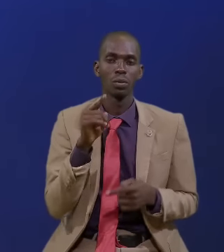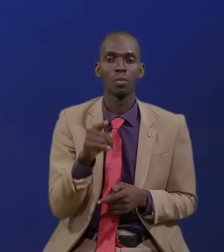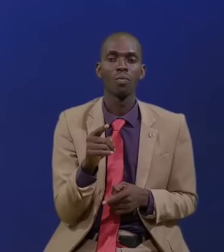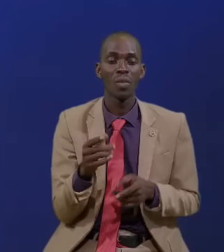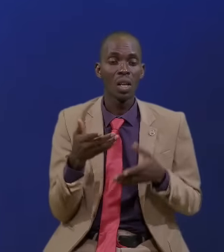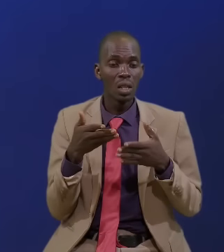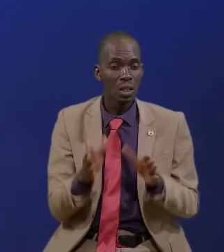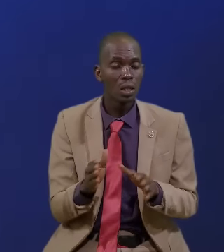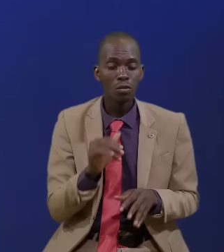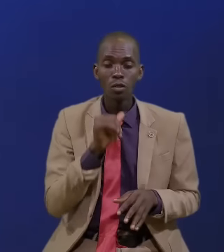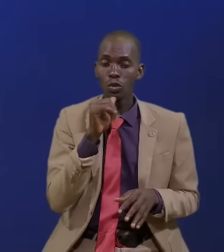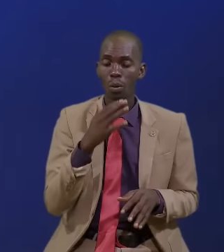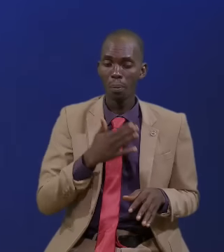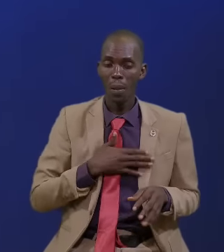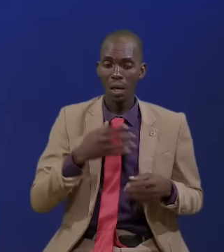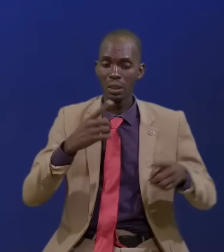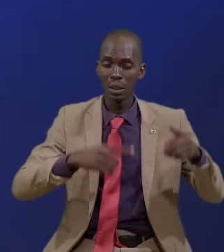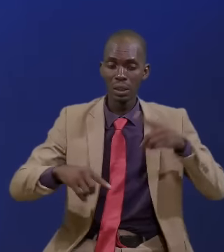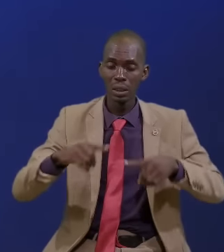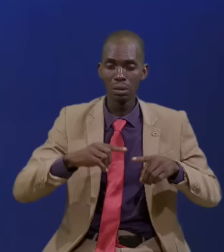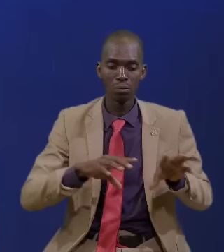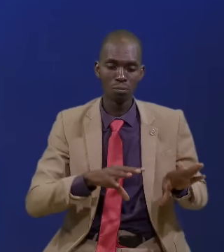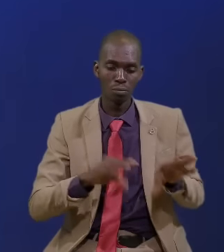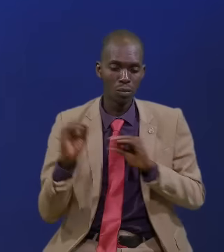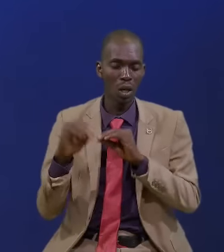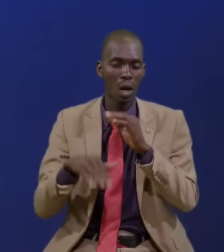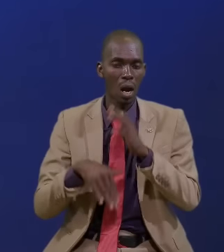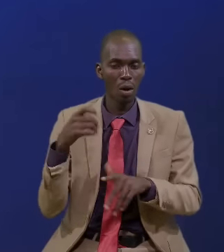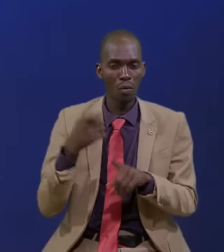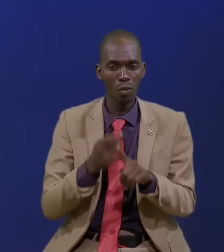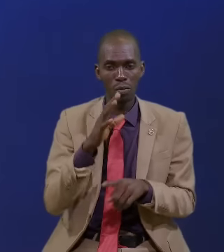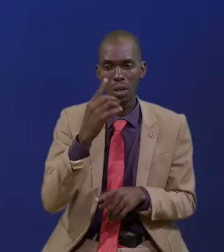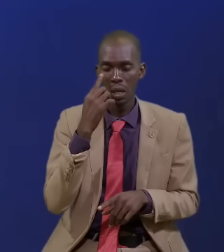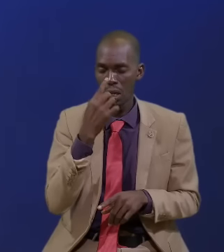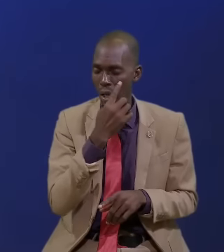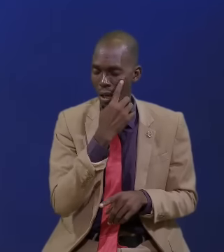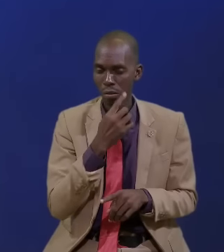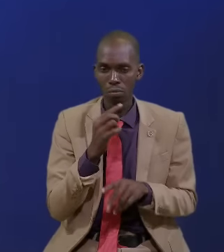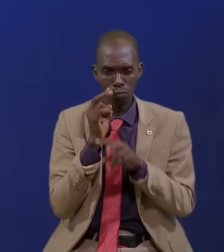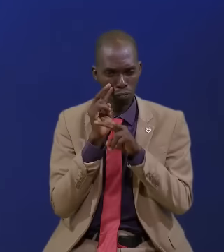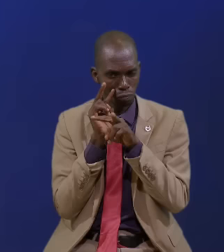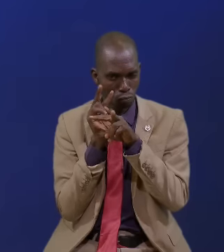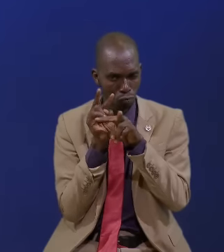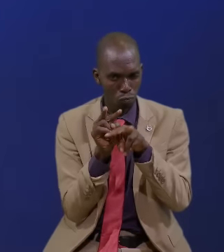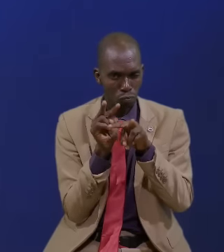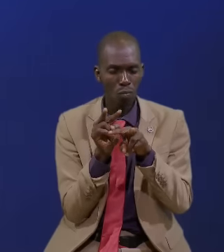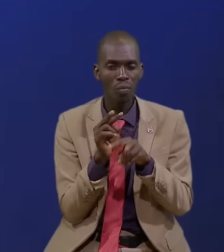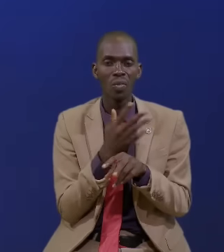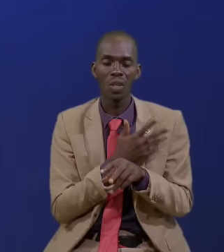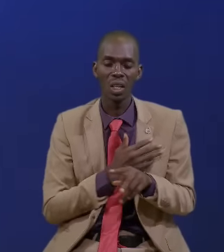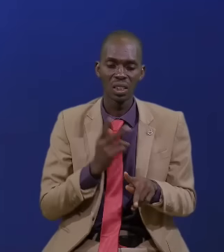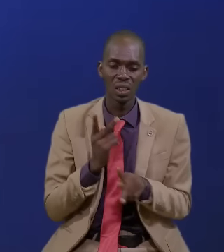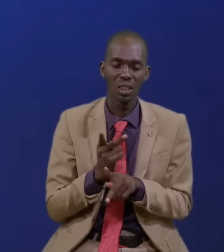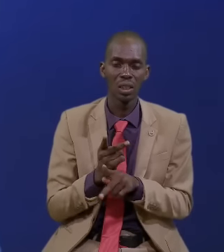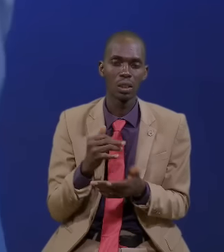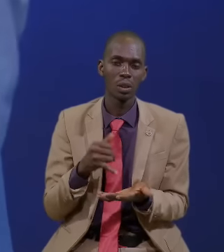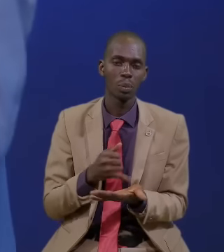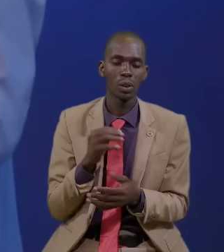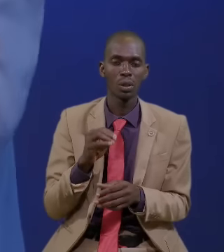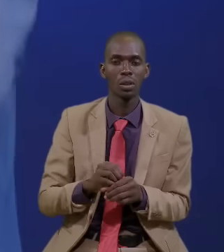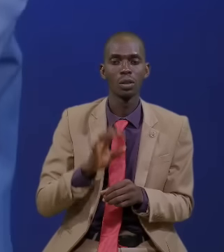not depart from thine eyes, keep them in the midst of thine heart. Now you take